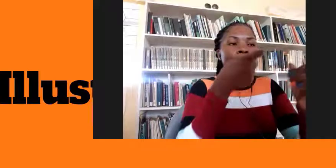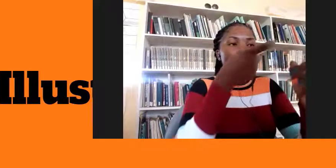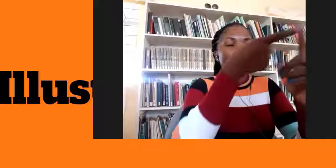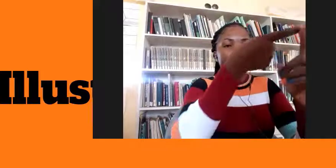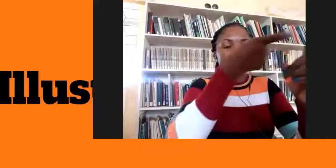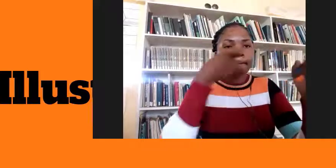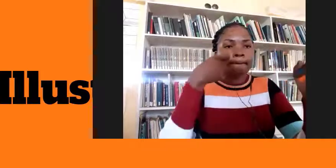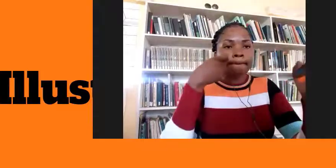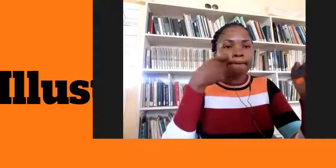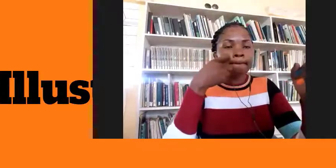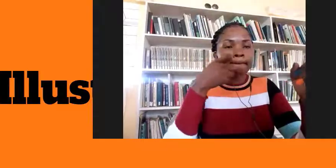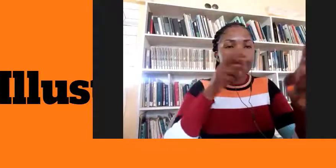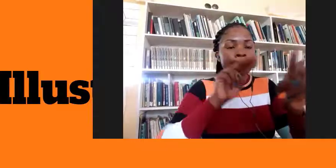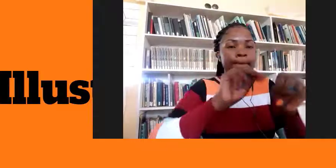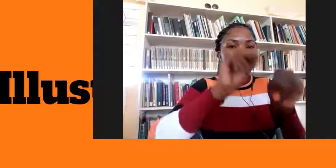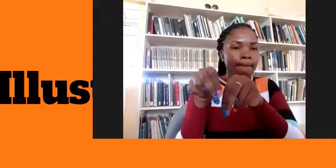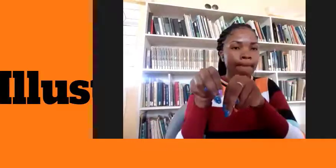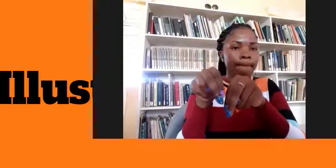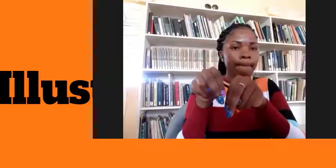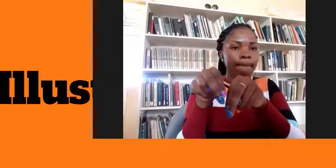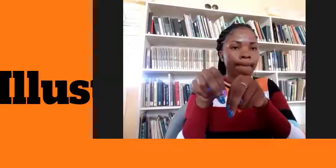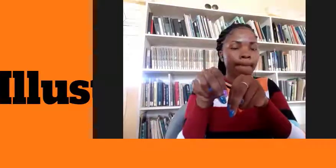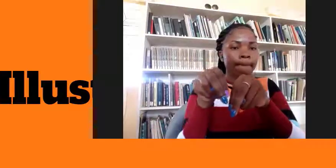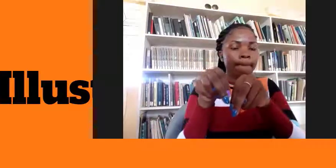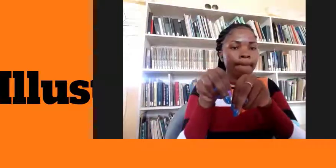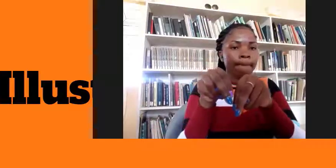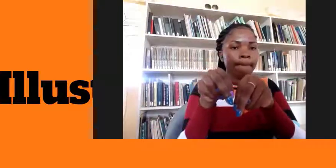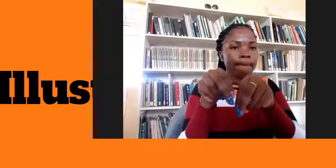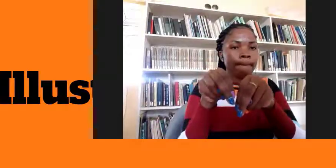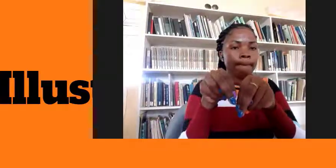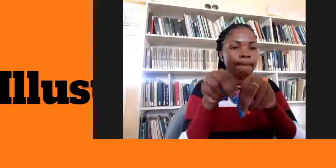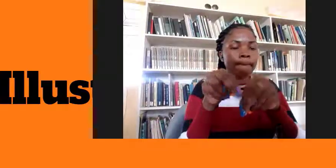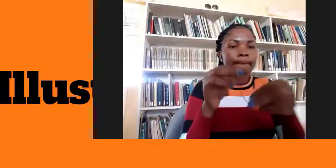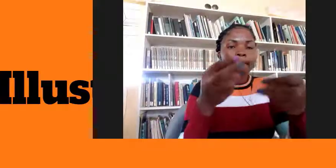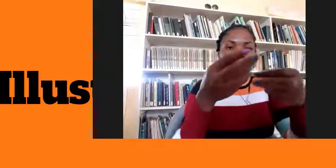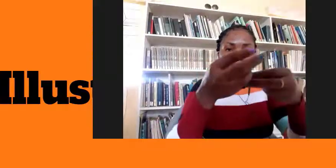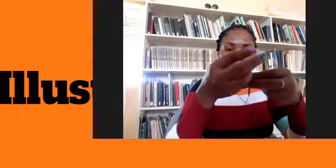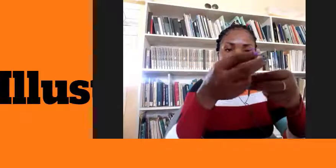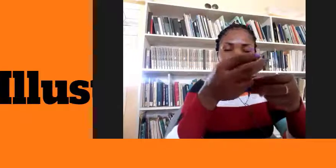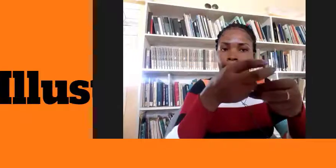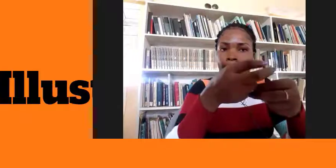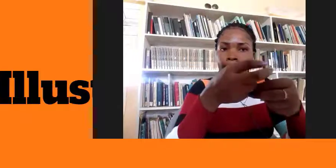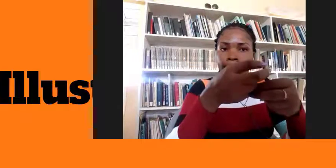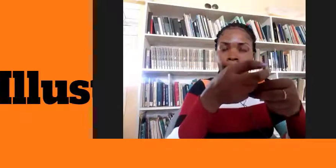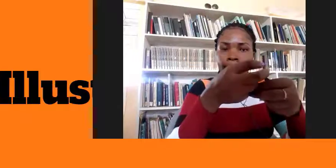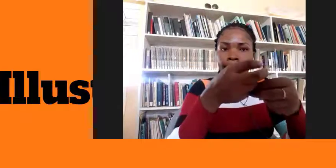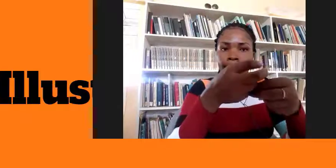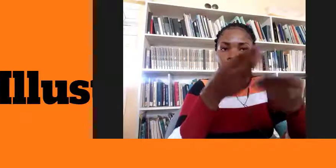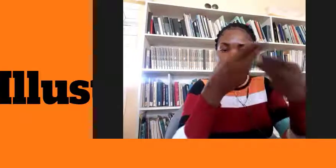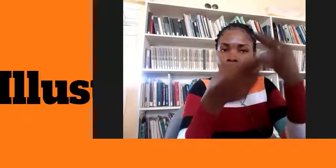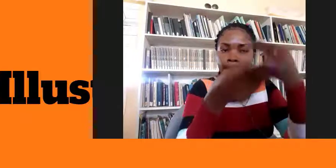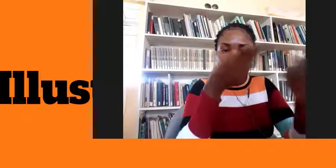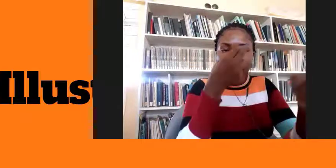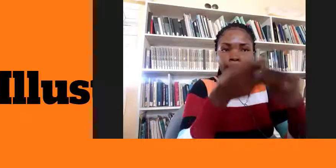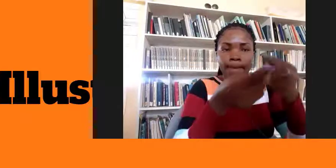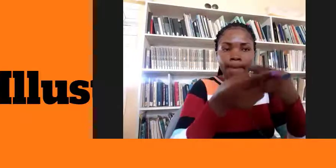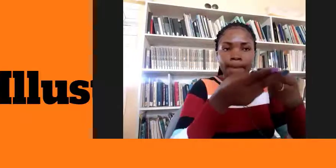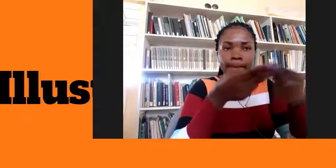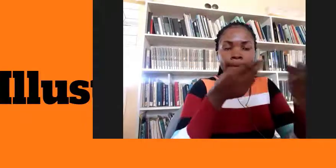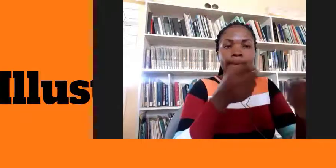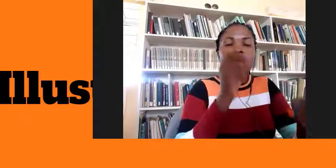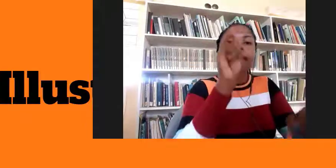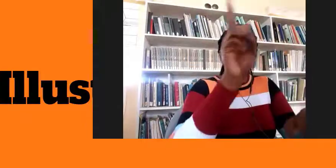the common way of multiplication, while multiplying 2 numbers, for example, we have